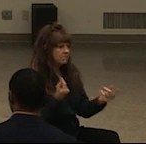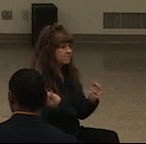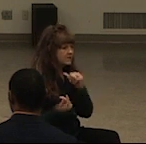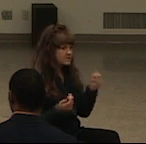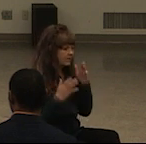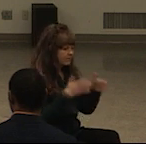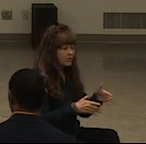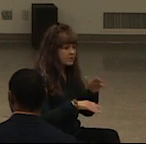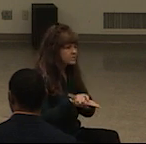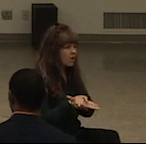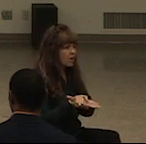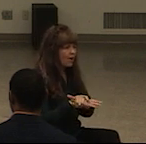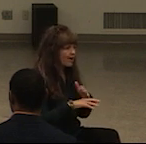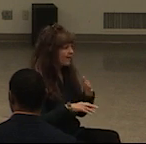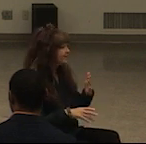And so,